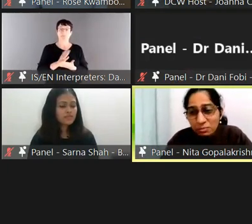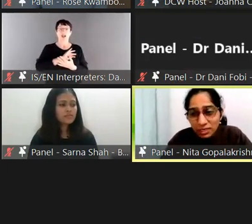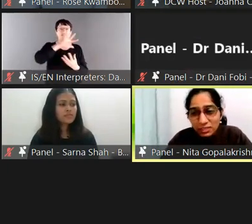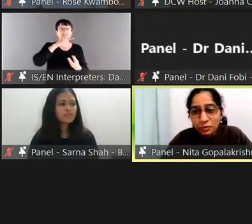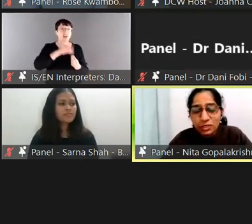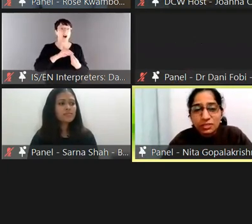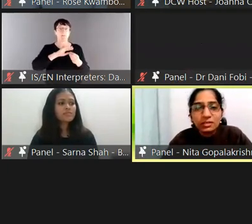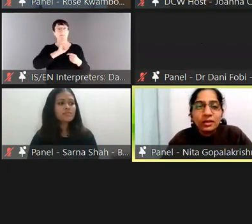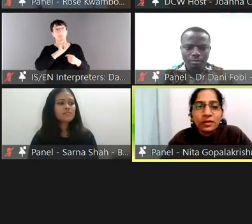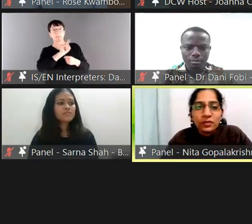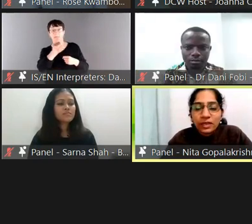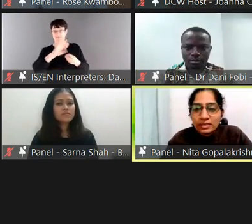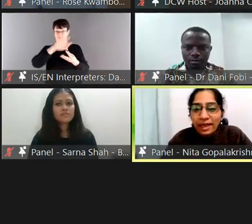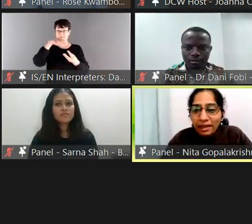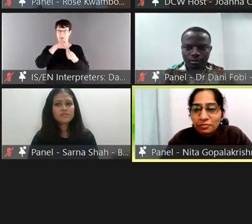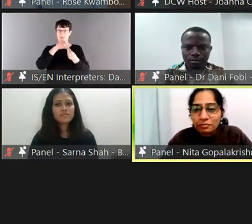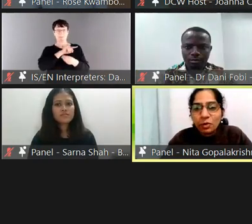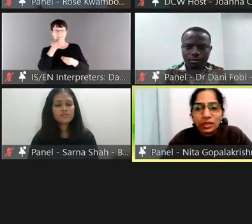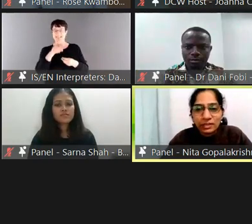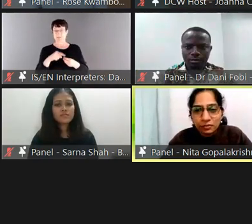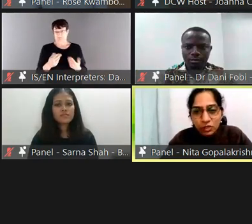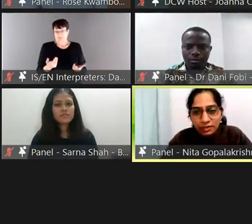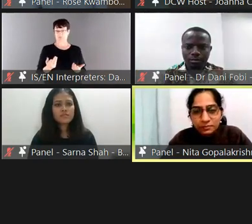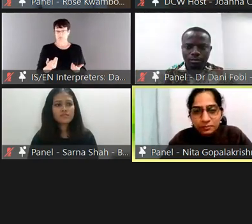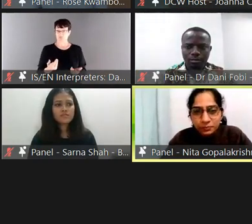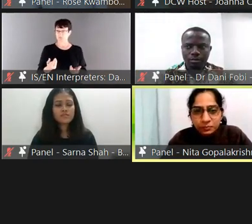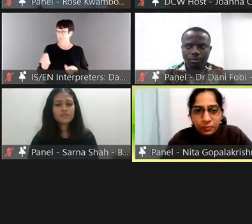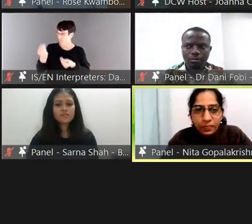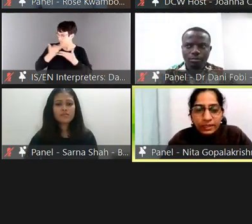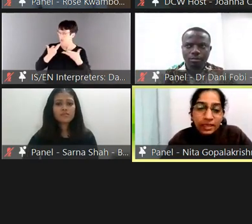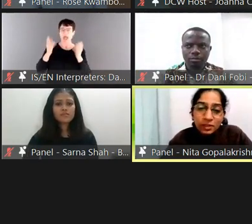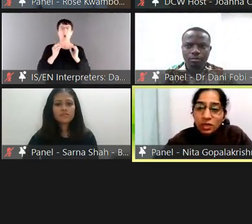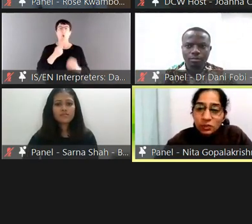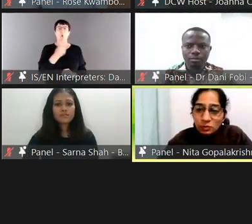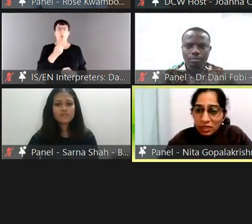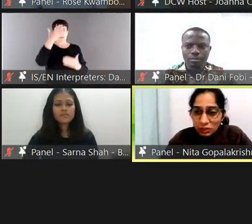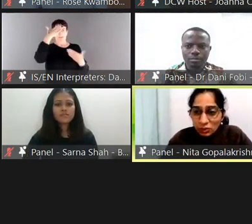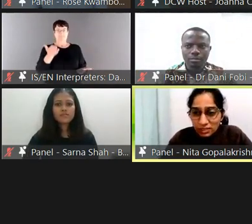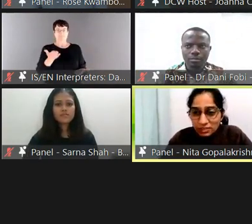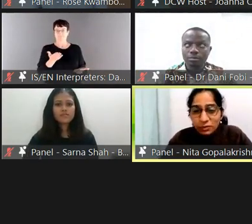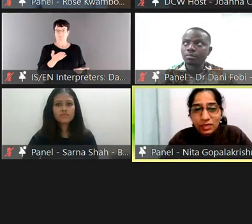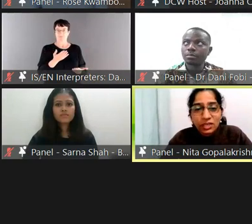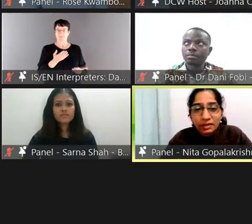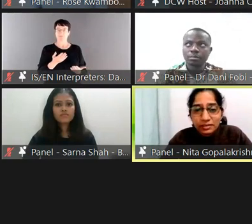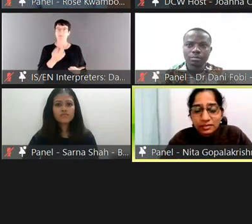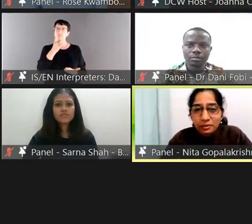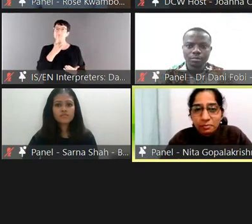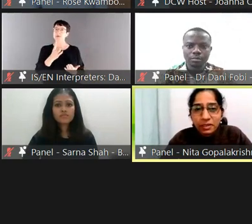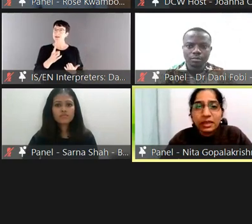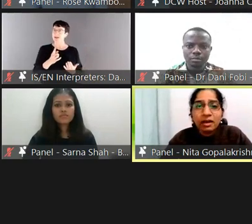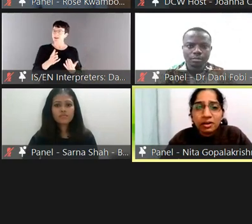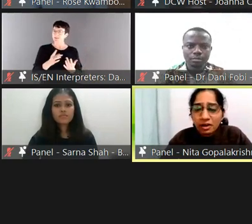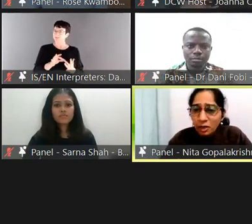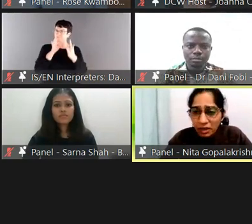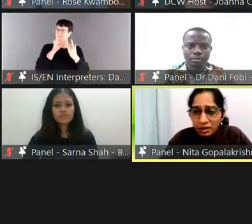fact, families first, that have for their deaf child. They are the ones to make the choices for their child,